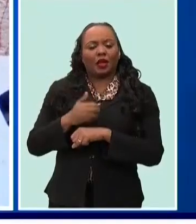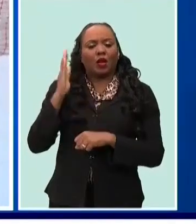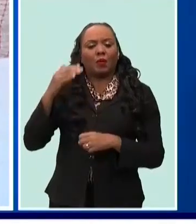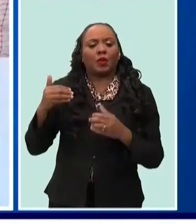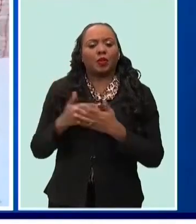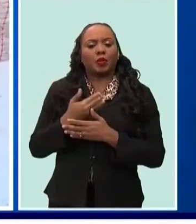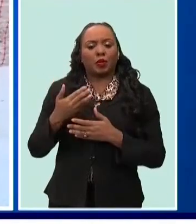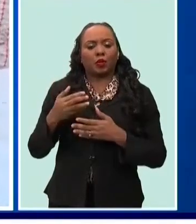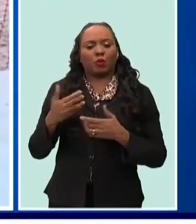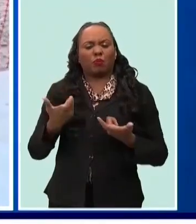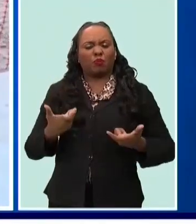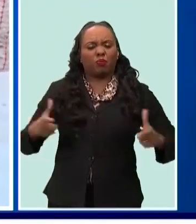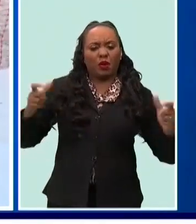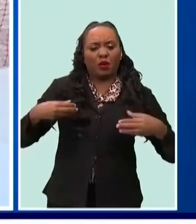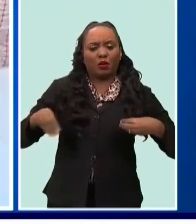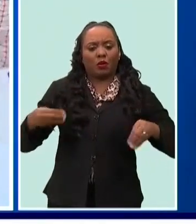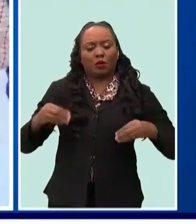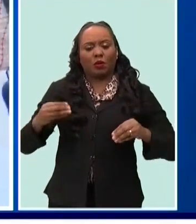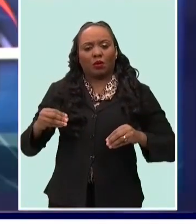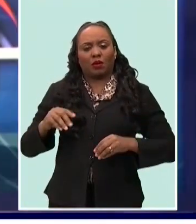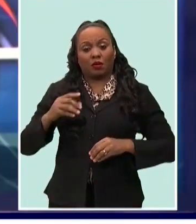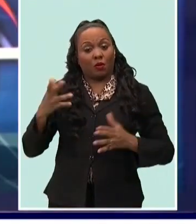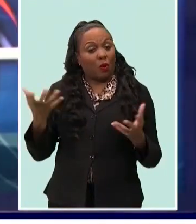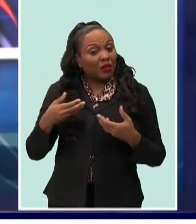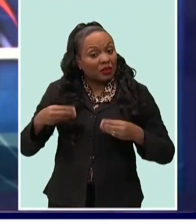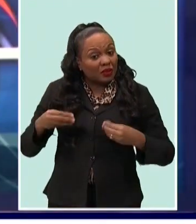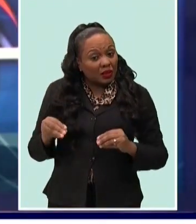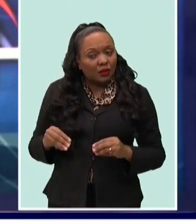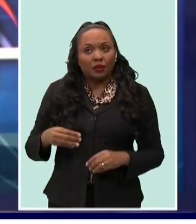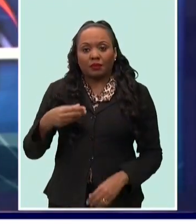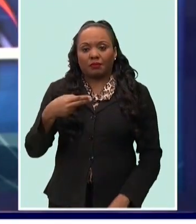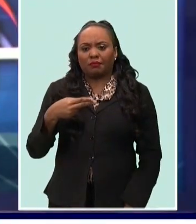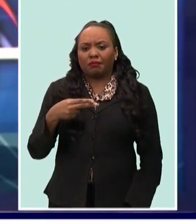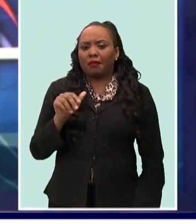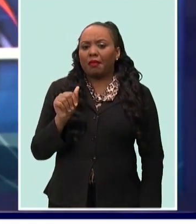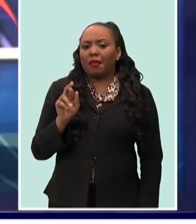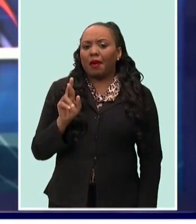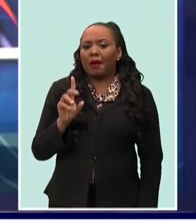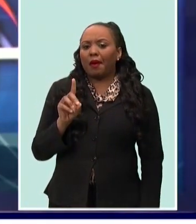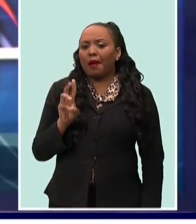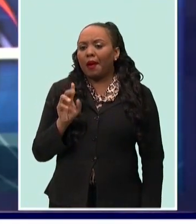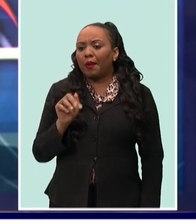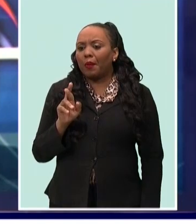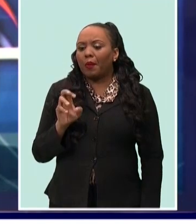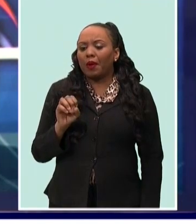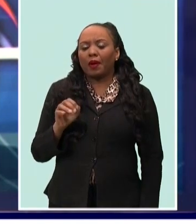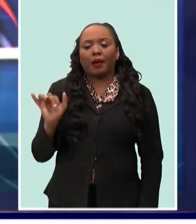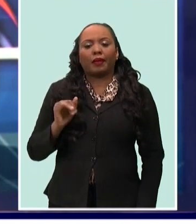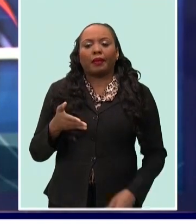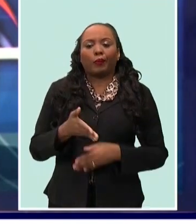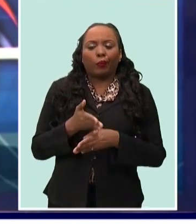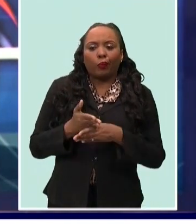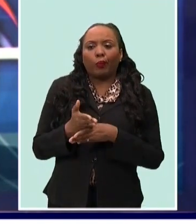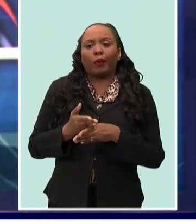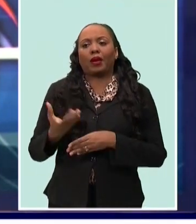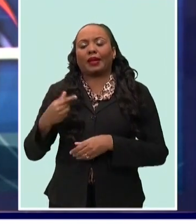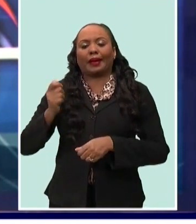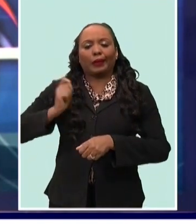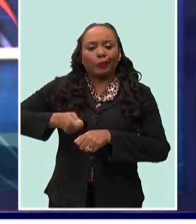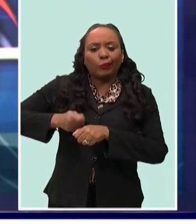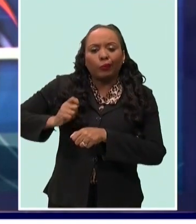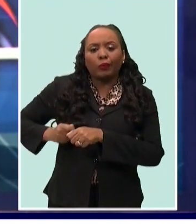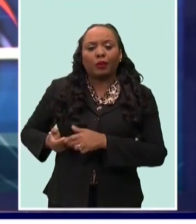an emphasis on hardware items. The store is expected to be completed by the first quarter of next year, representing the